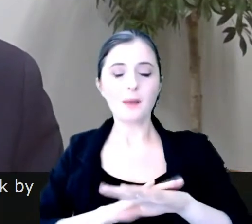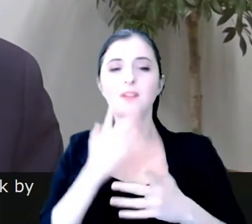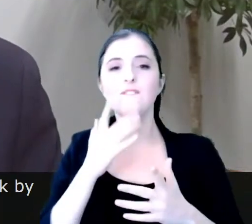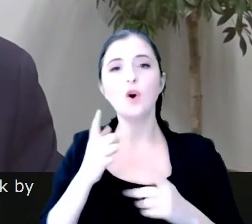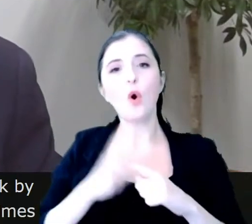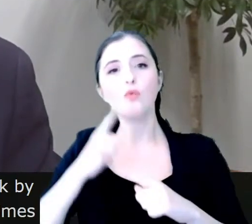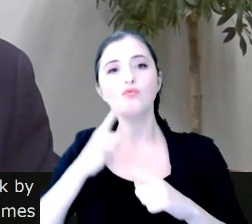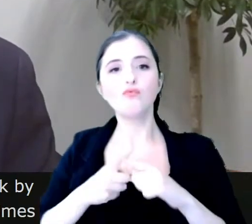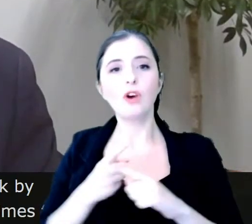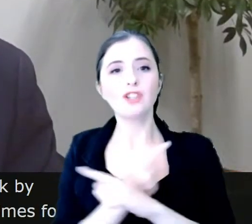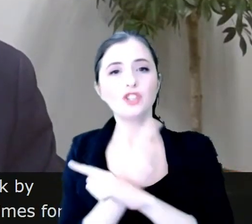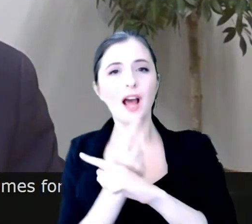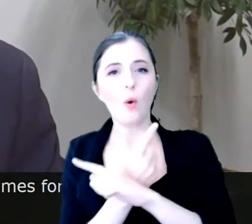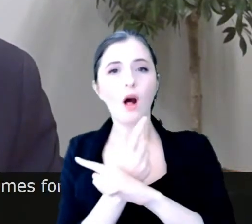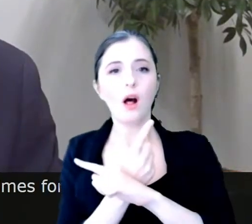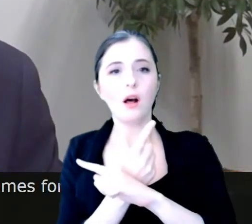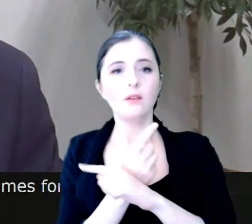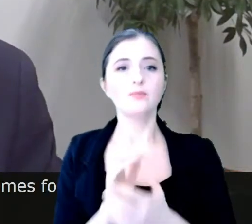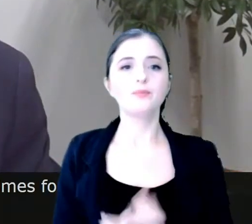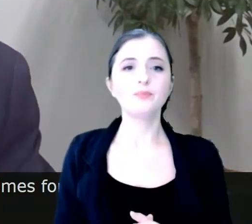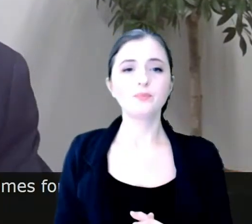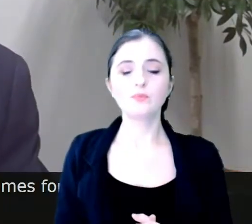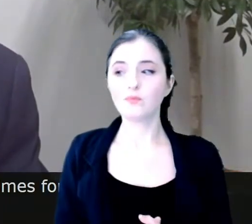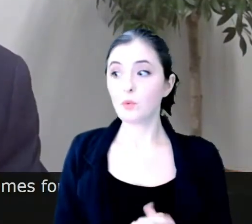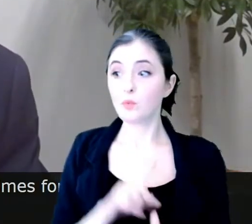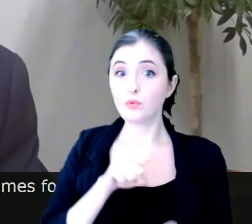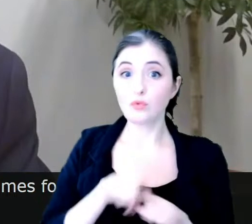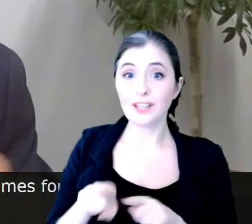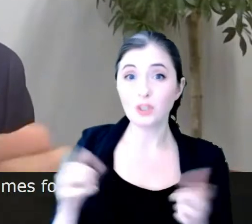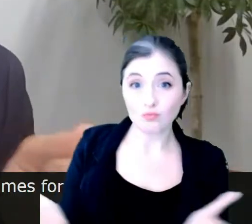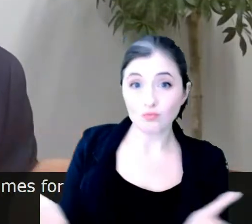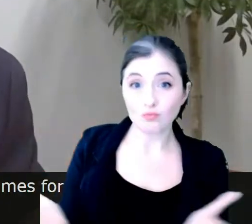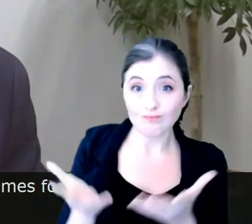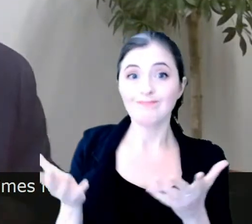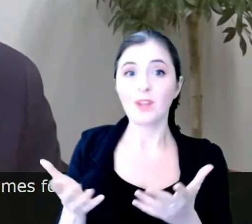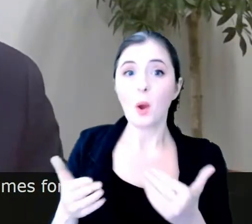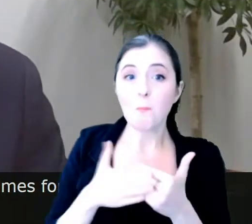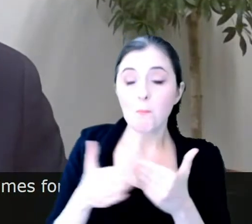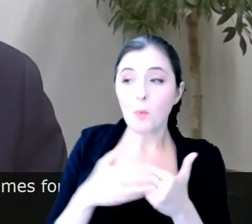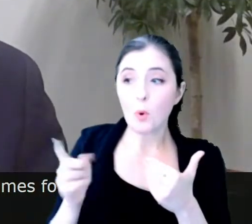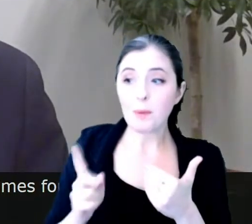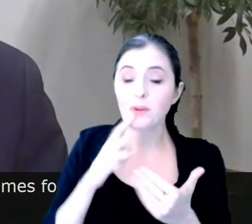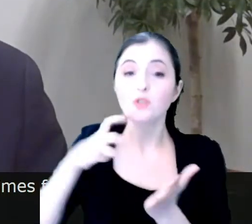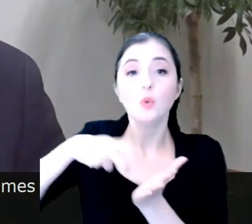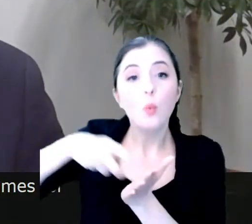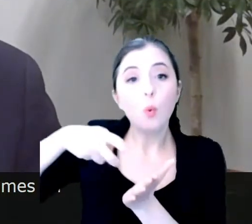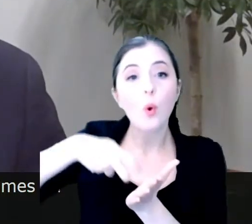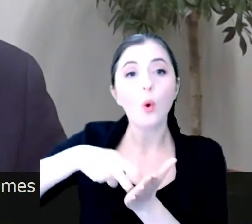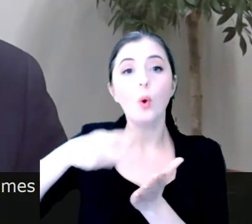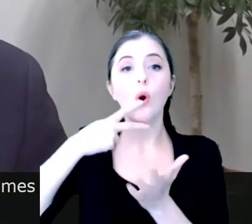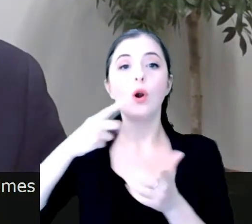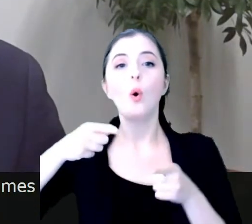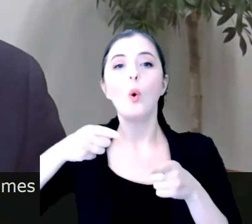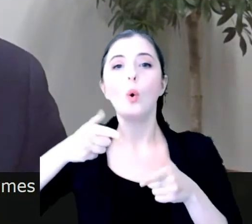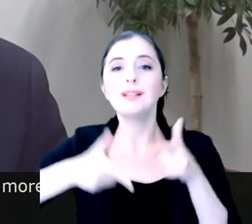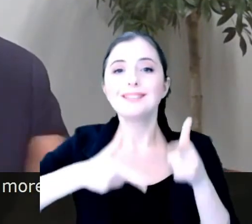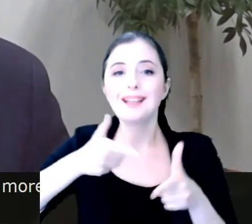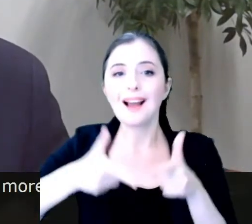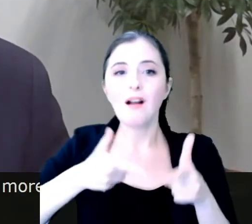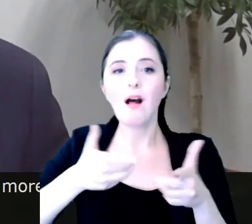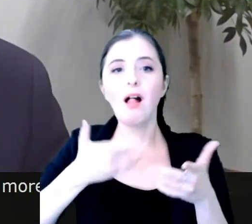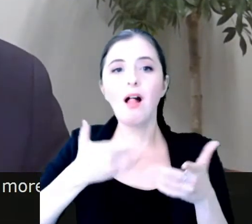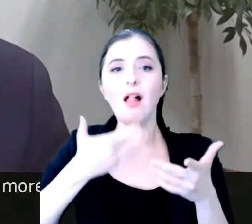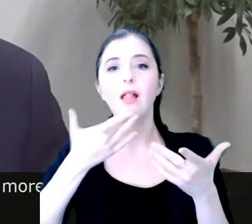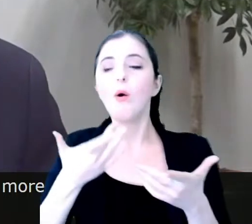hour. And that's why we're trying to encourage more and more Londoners to walk, to cycle, and to safely use public transport. Here's the